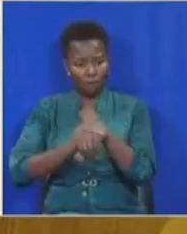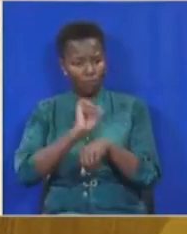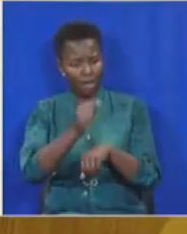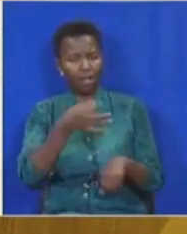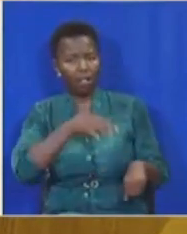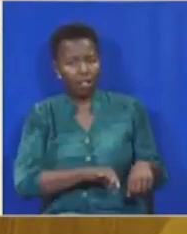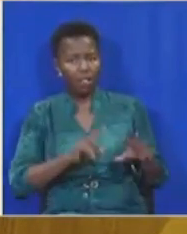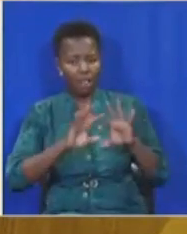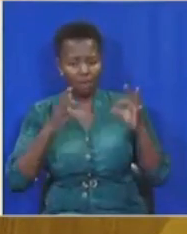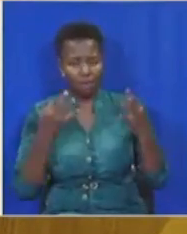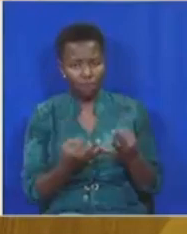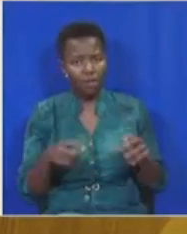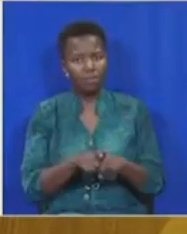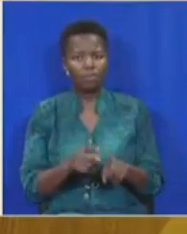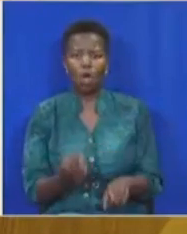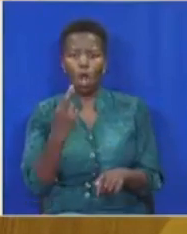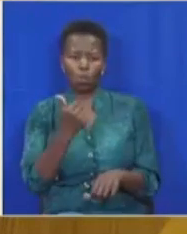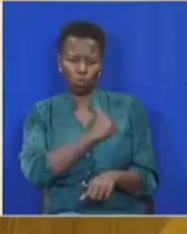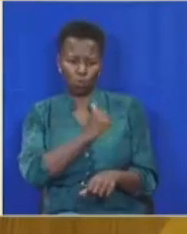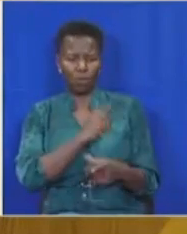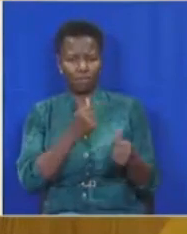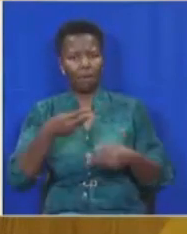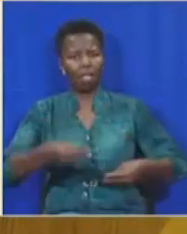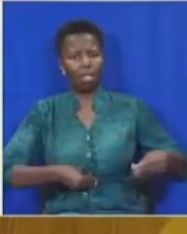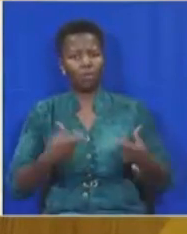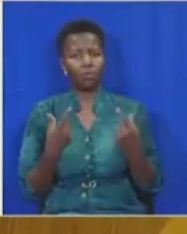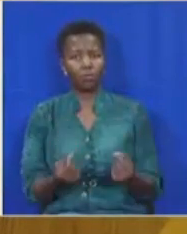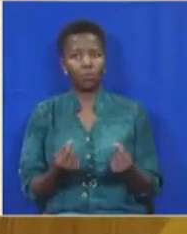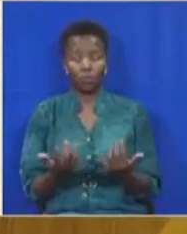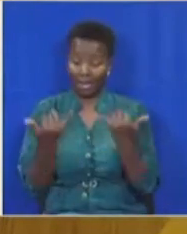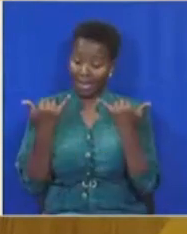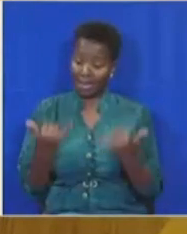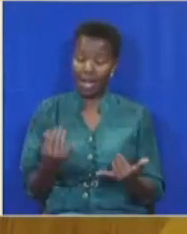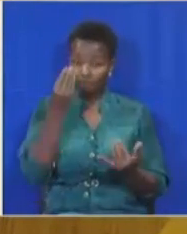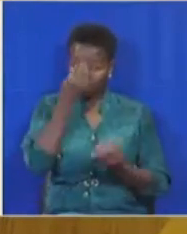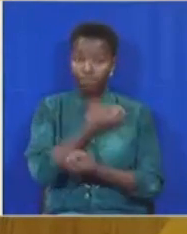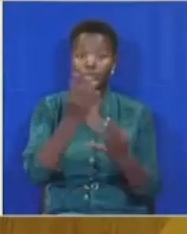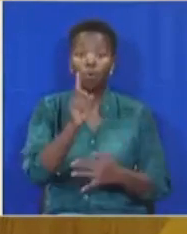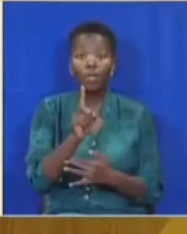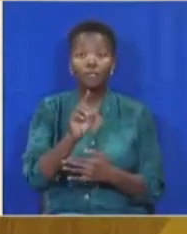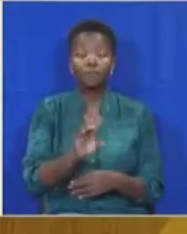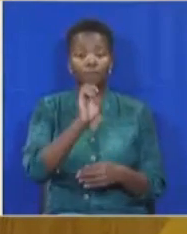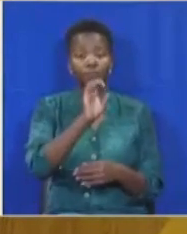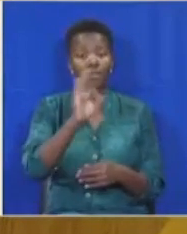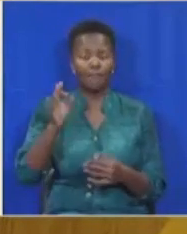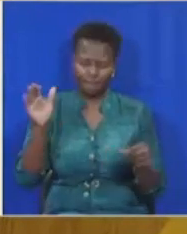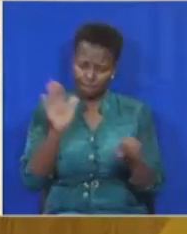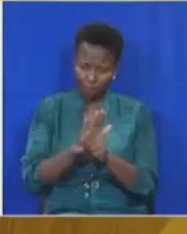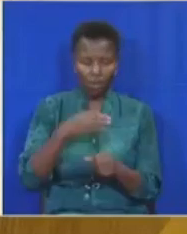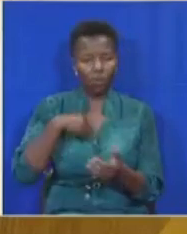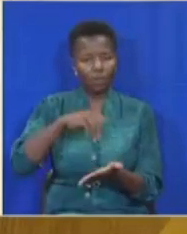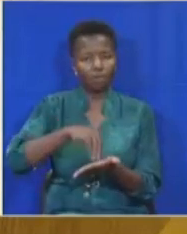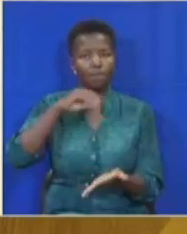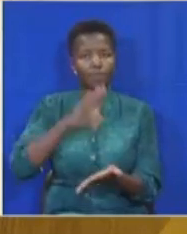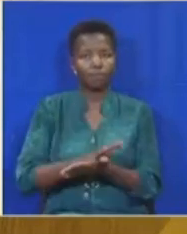families, and close comrades. Now the step that we must put forward are, the EFF want to put on record that we